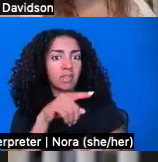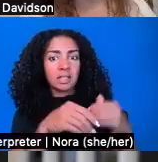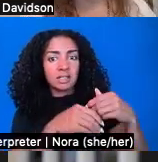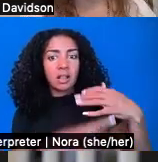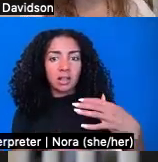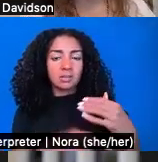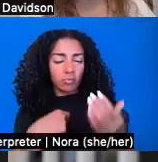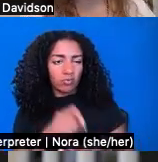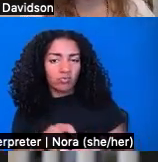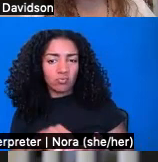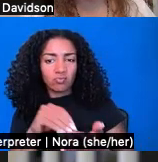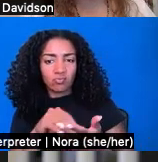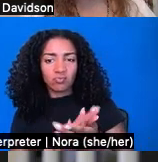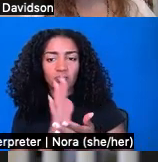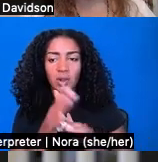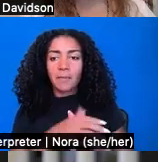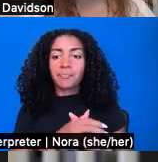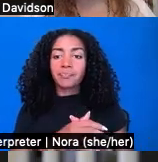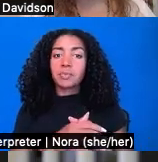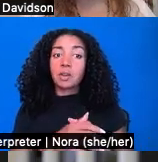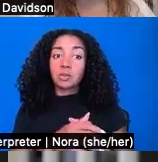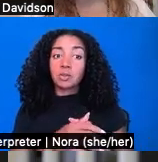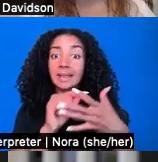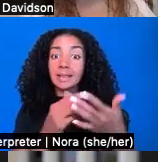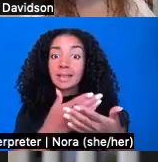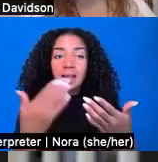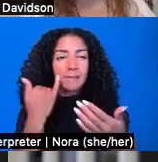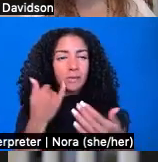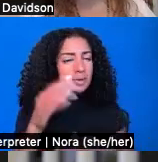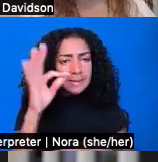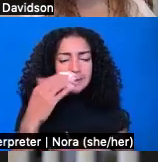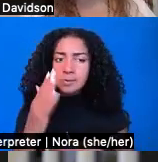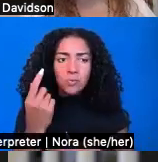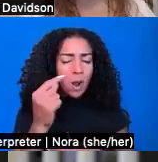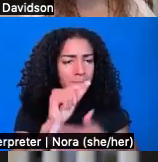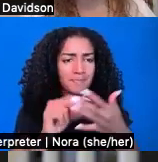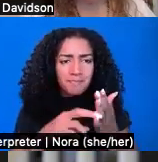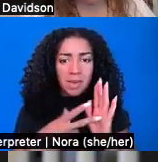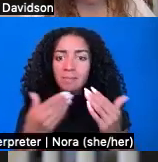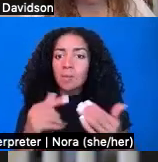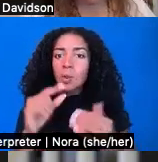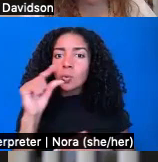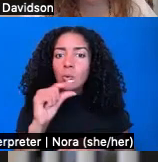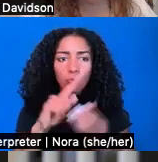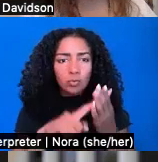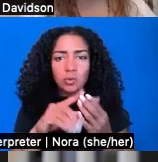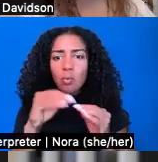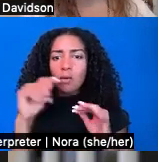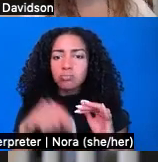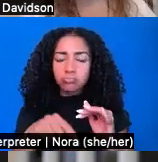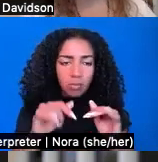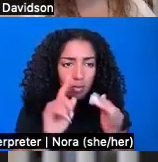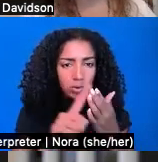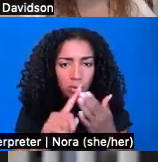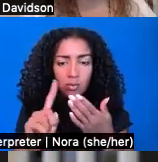So Google some of these things if you're not familiar, because it will help you to understand that there is a huge amount of work